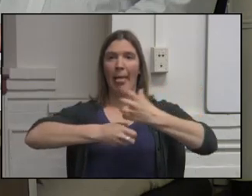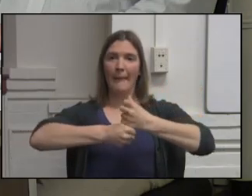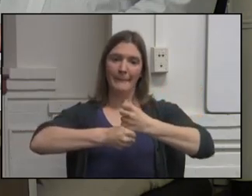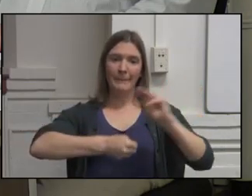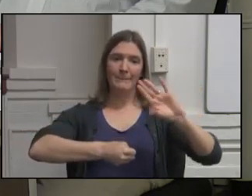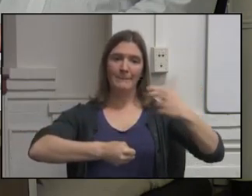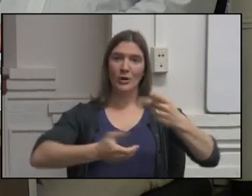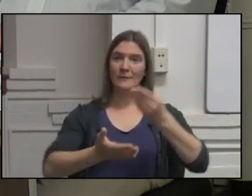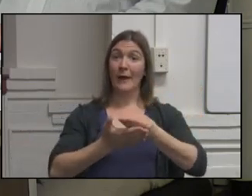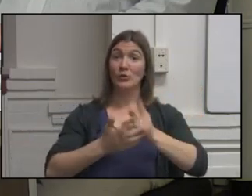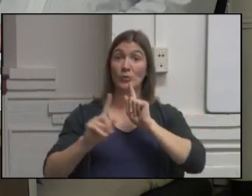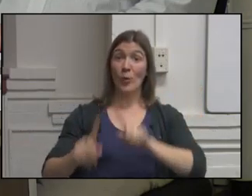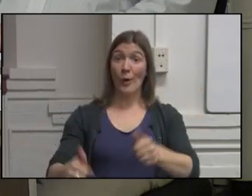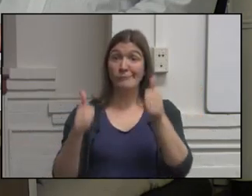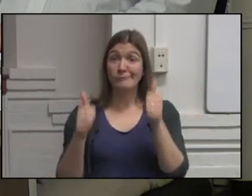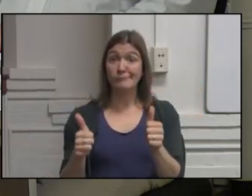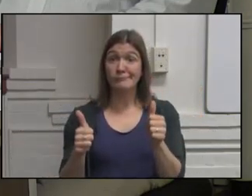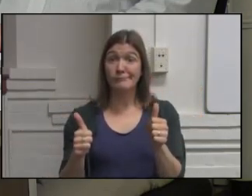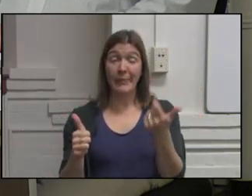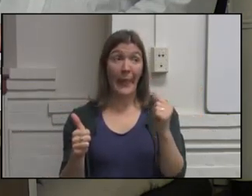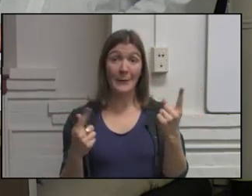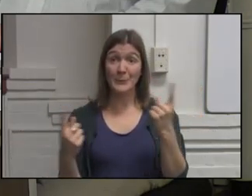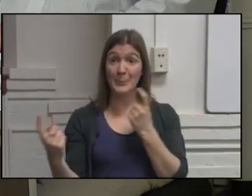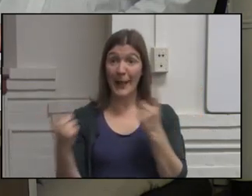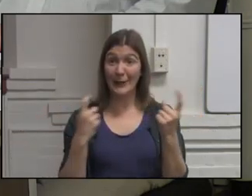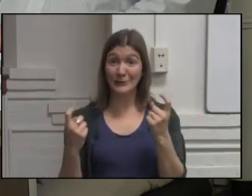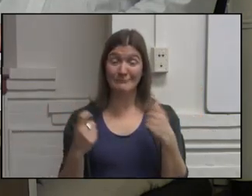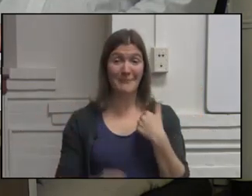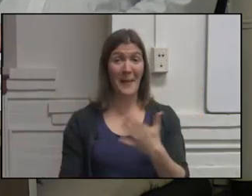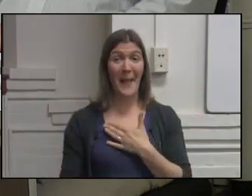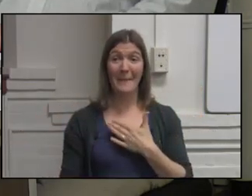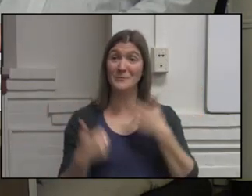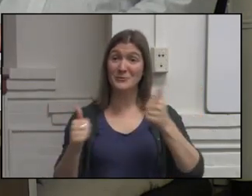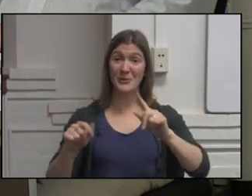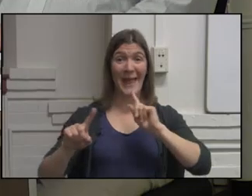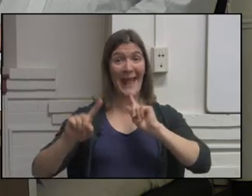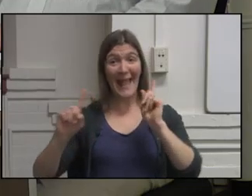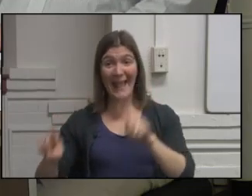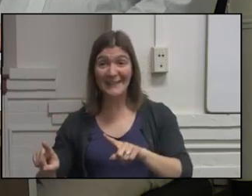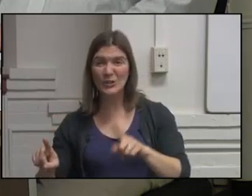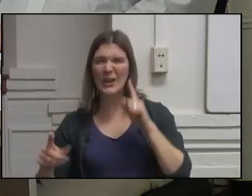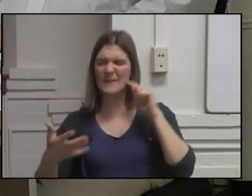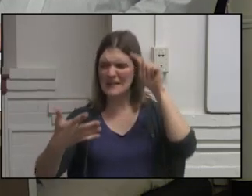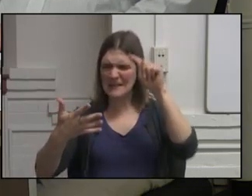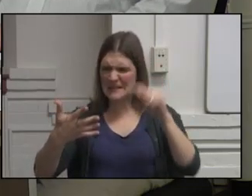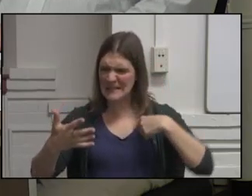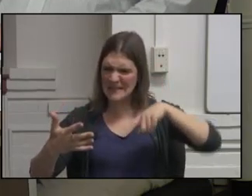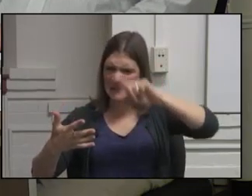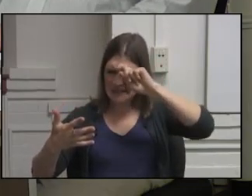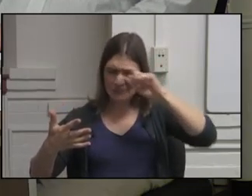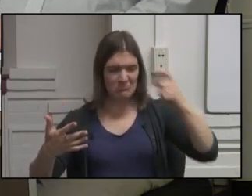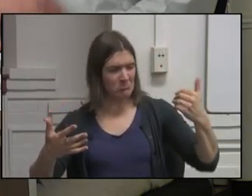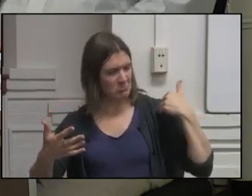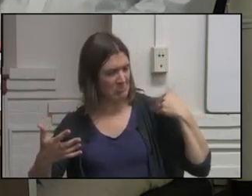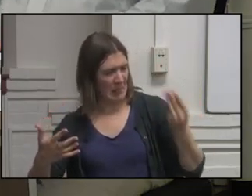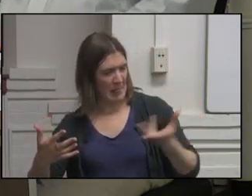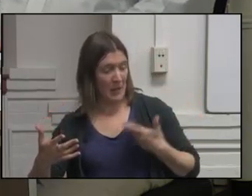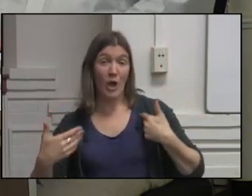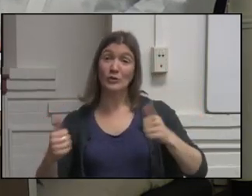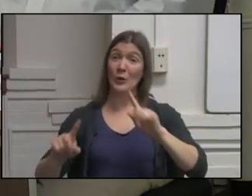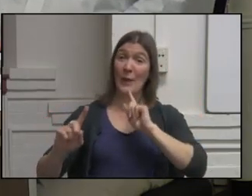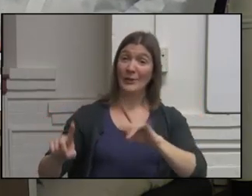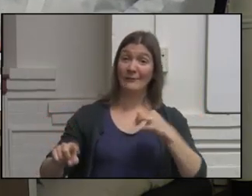of March, a financial report for the month of March. If you have any specific questions on any of the line items in the budget, I'll try to answer